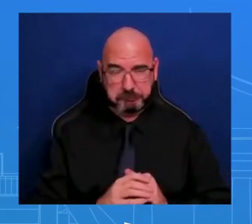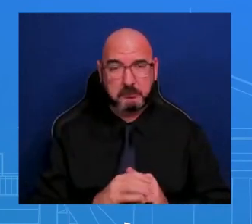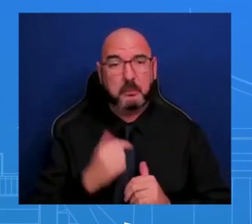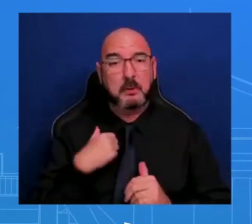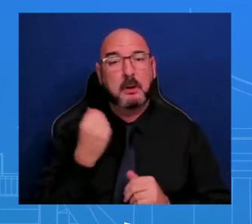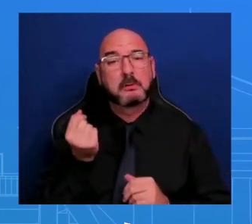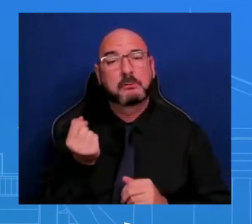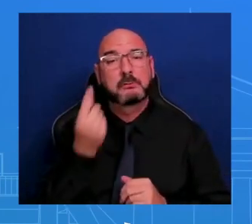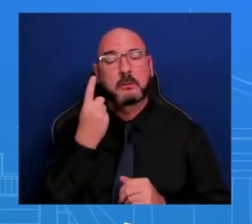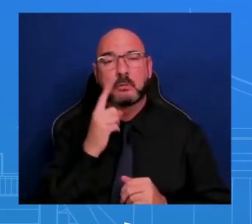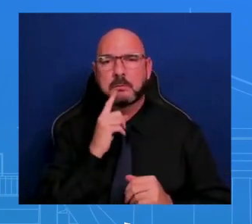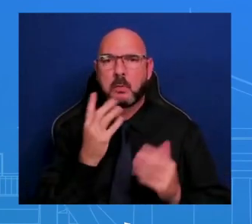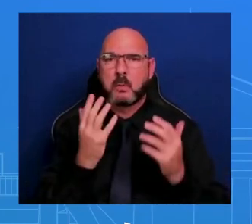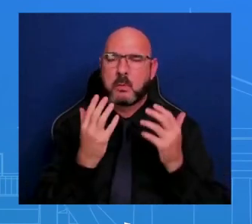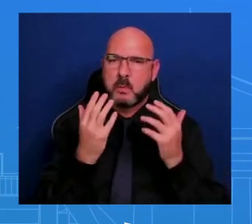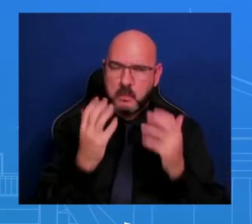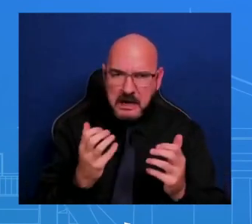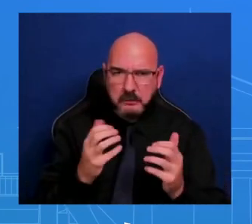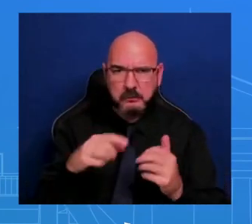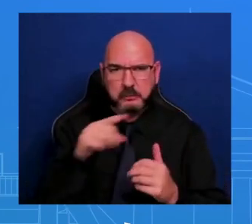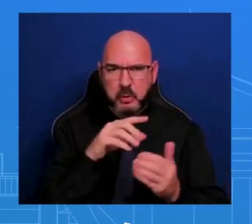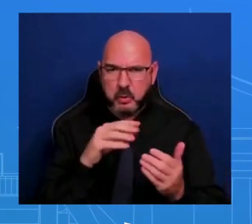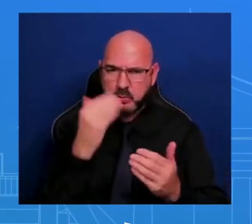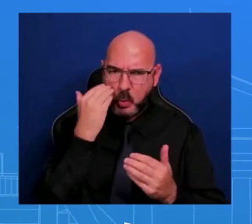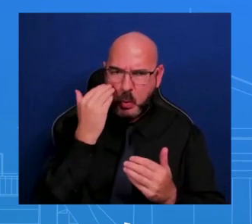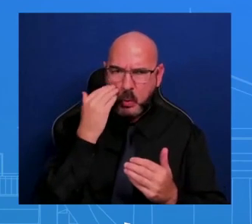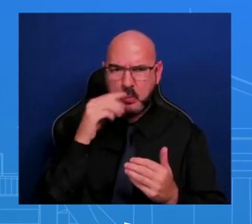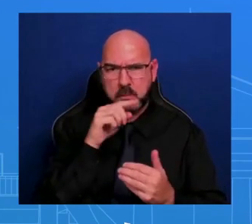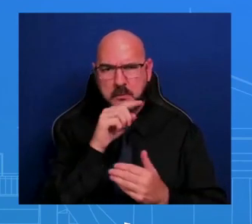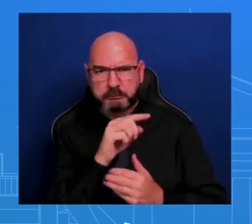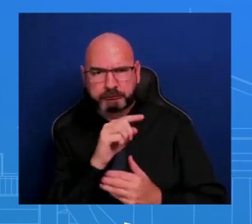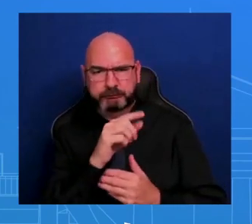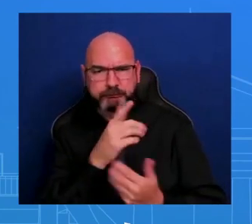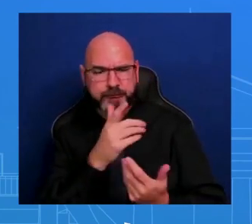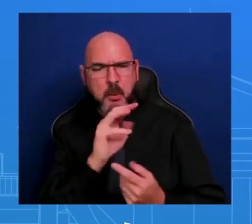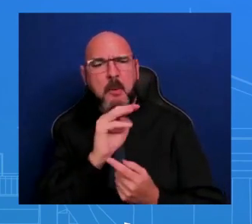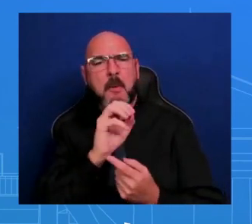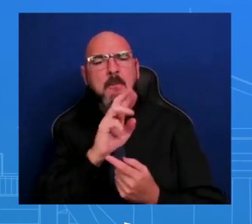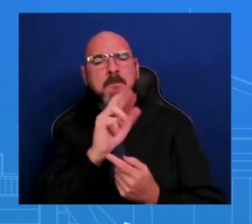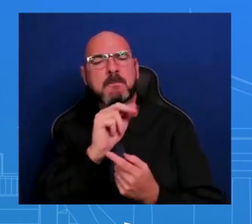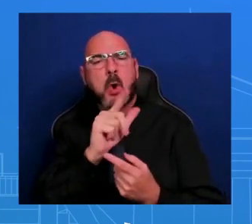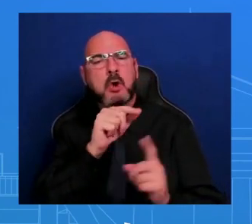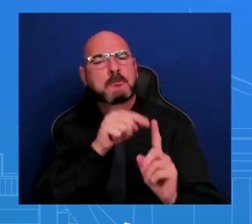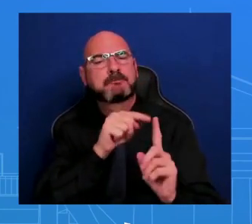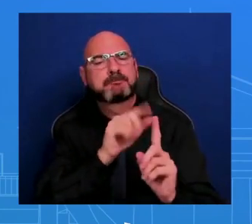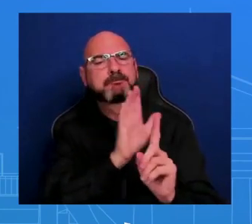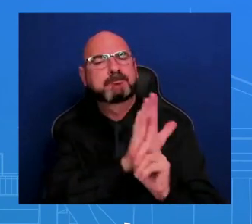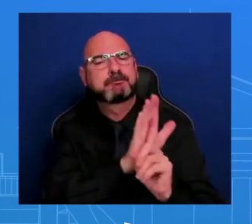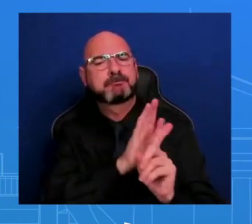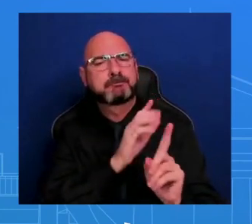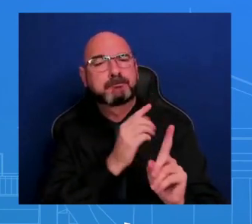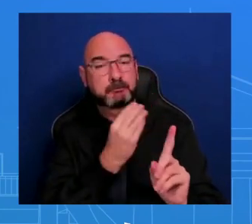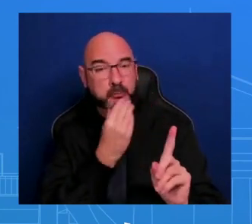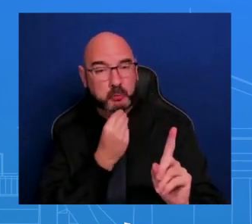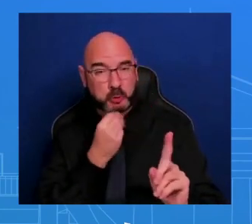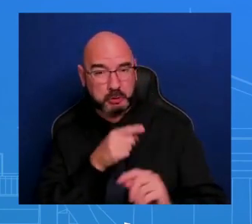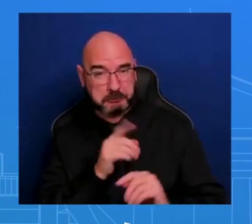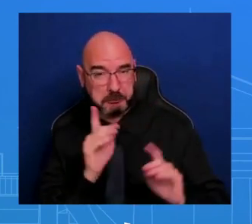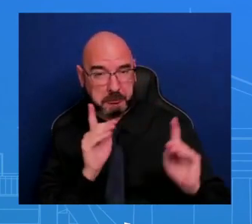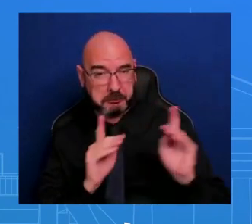this time. So when Jews are targeted because of their beliefs or their